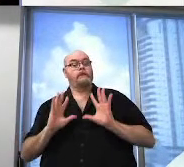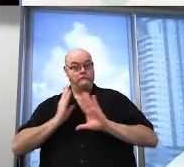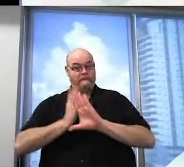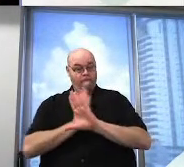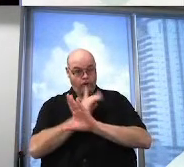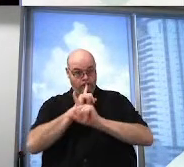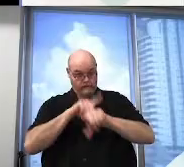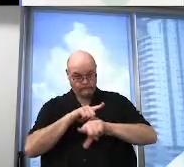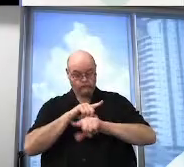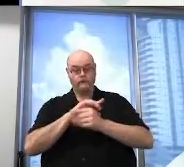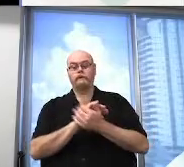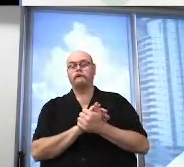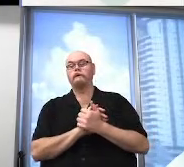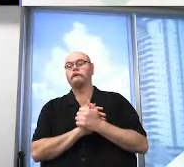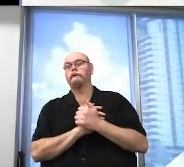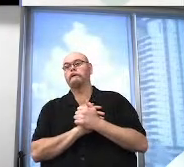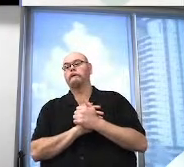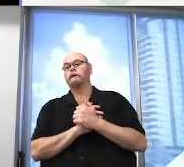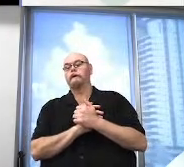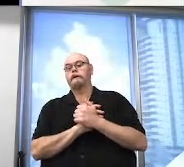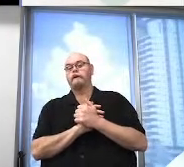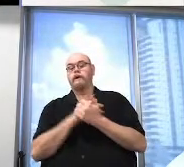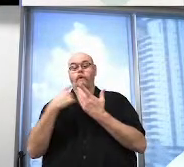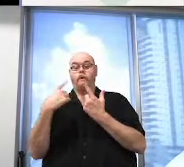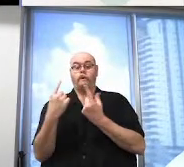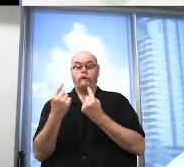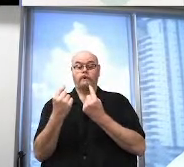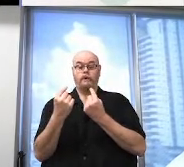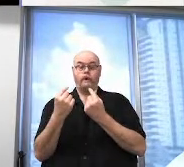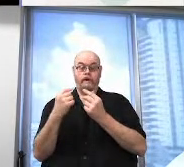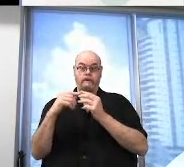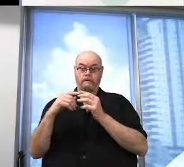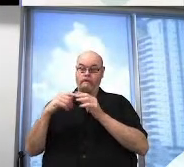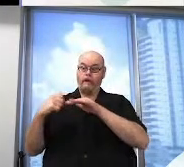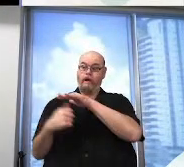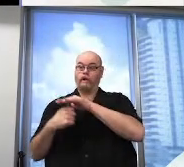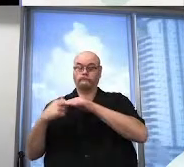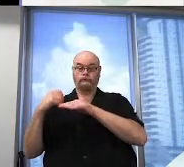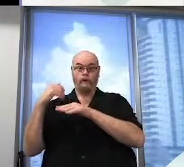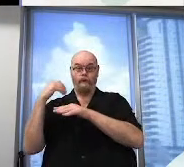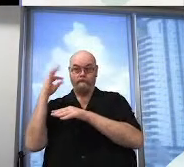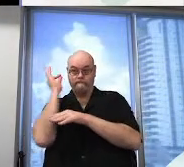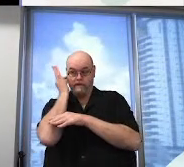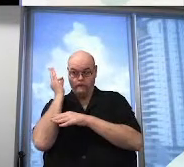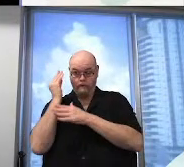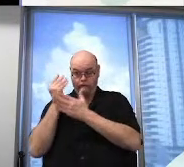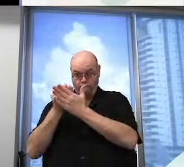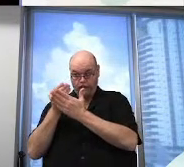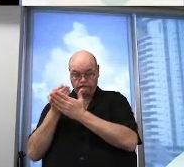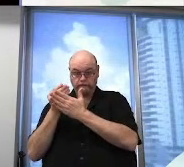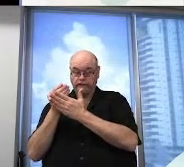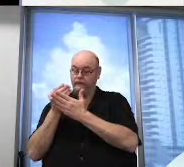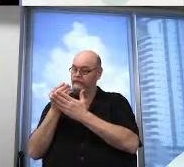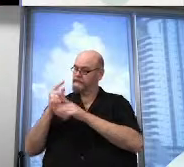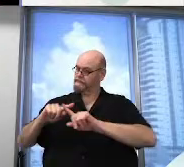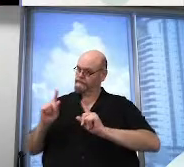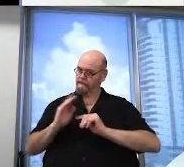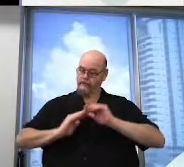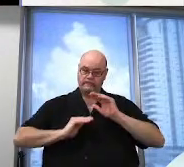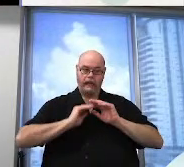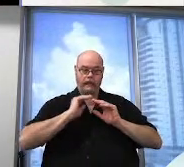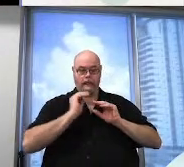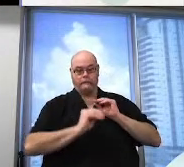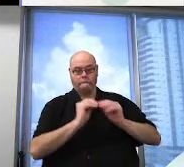on before I answer that is that what we're doing in the scope of work of the federal funding is different It's different. than what we're doing